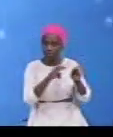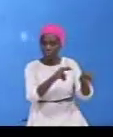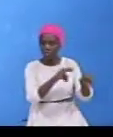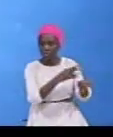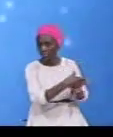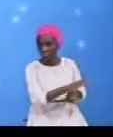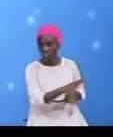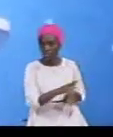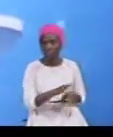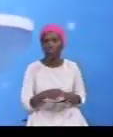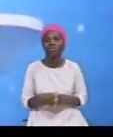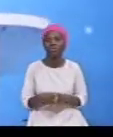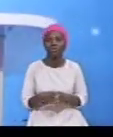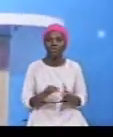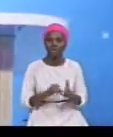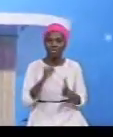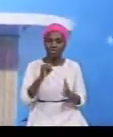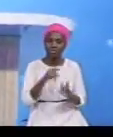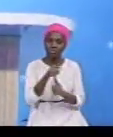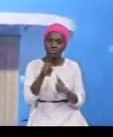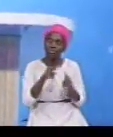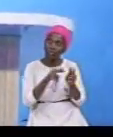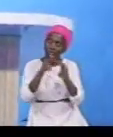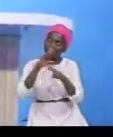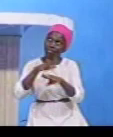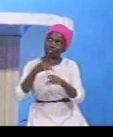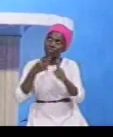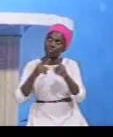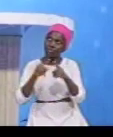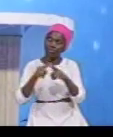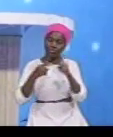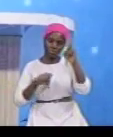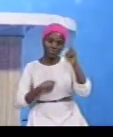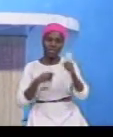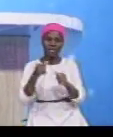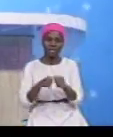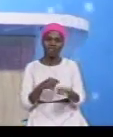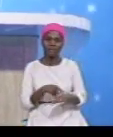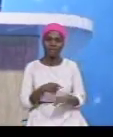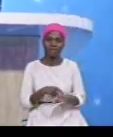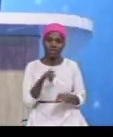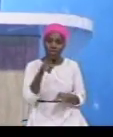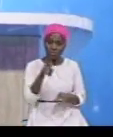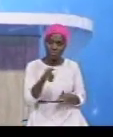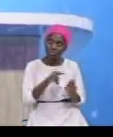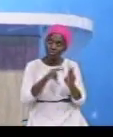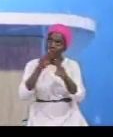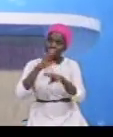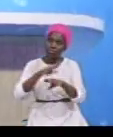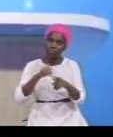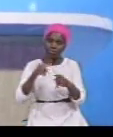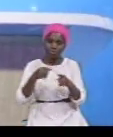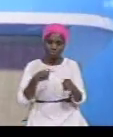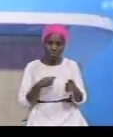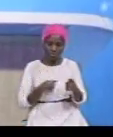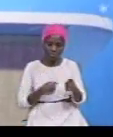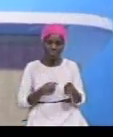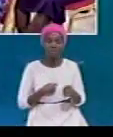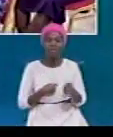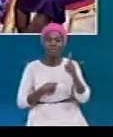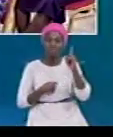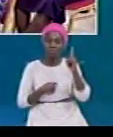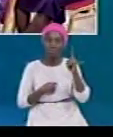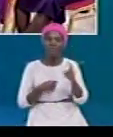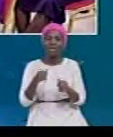your looking unto him every time. It's your looking unto him in every situation. It's your looking